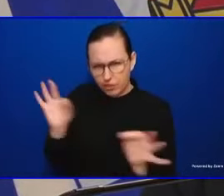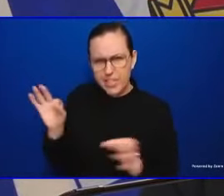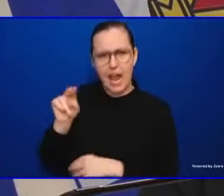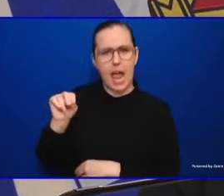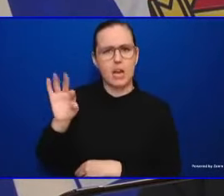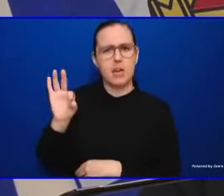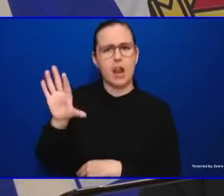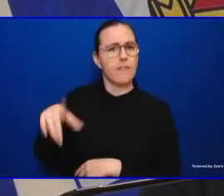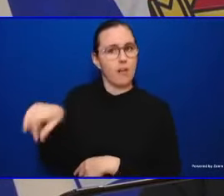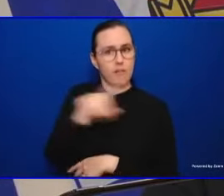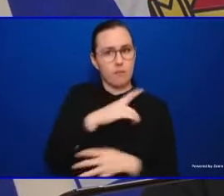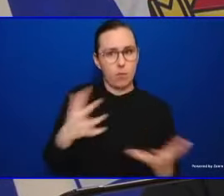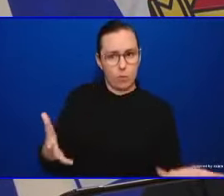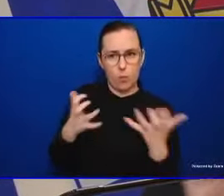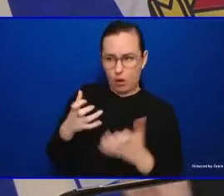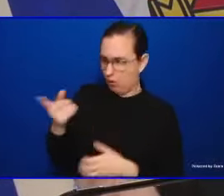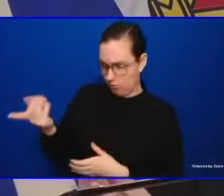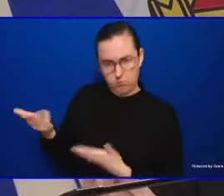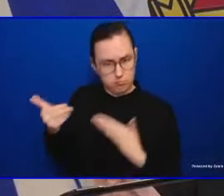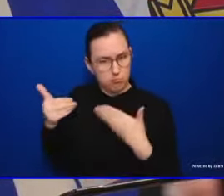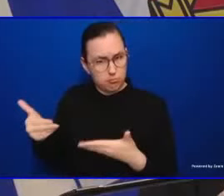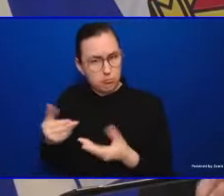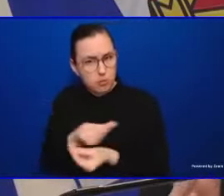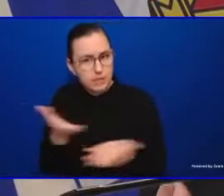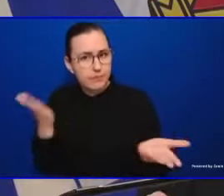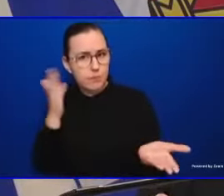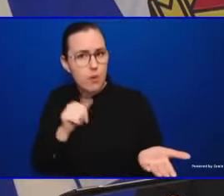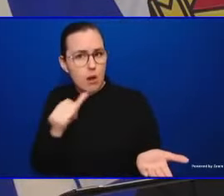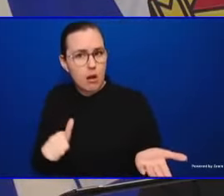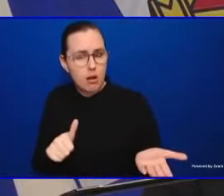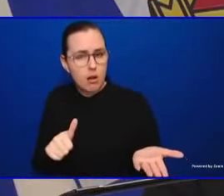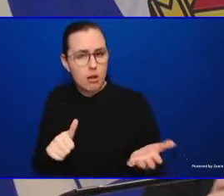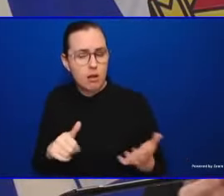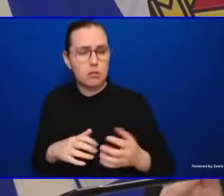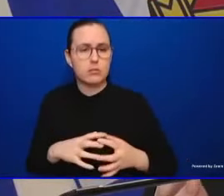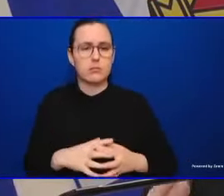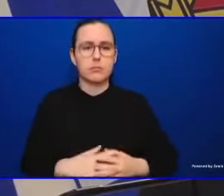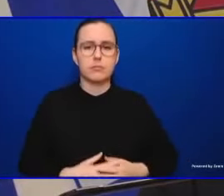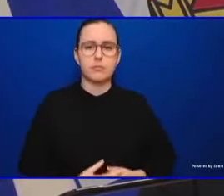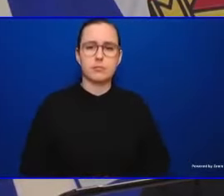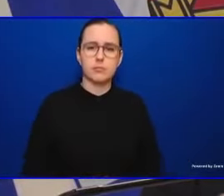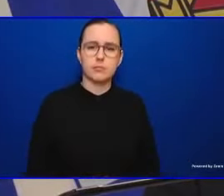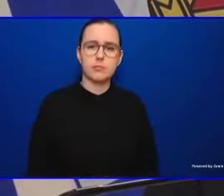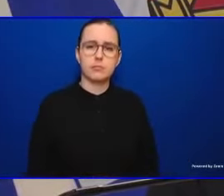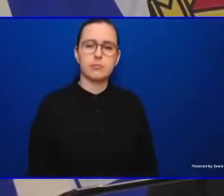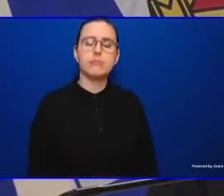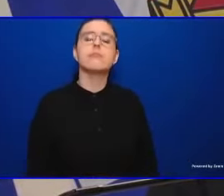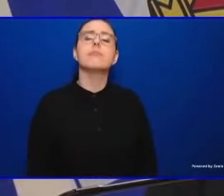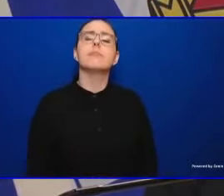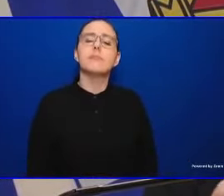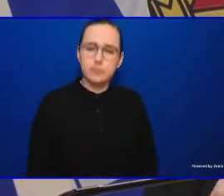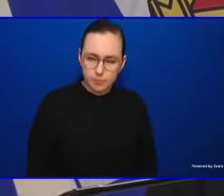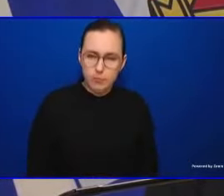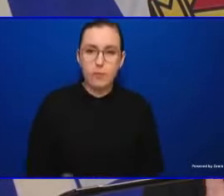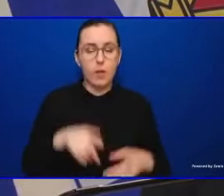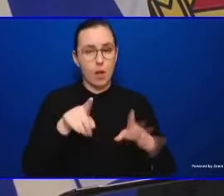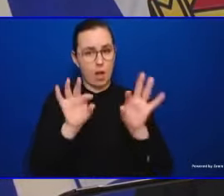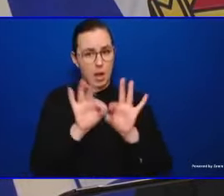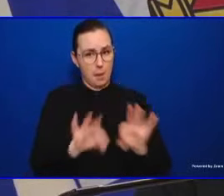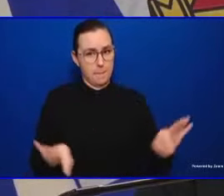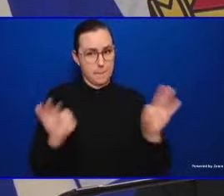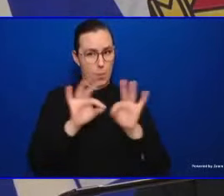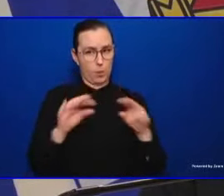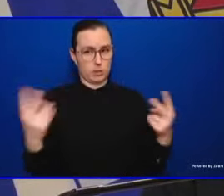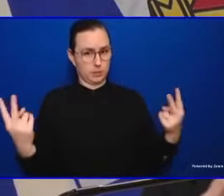perspective and look at WHO documents, look at what we know about how things